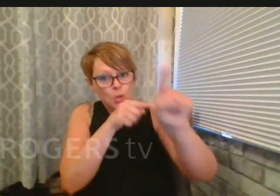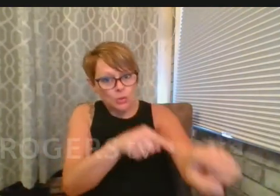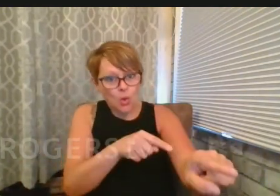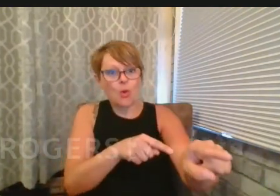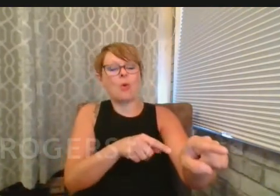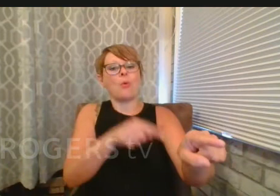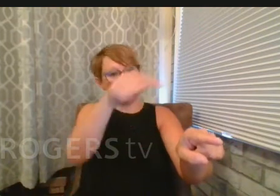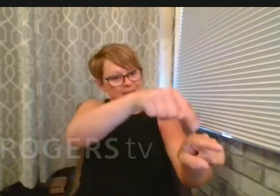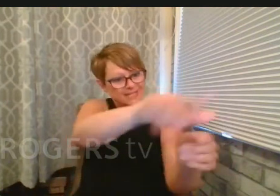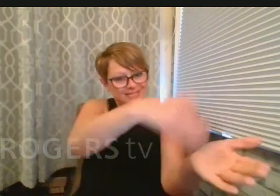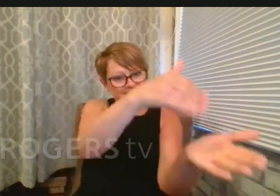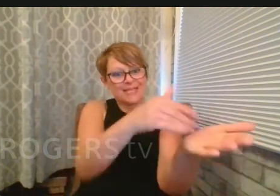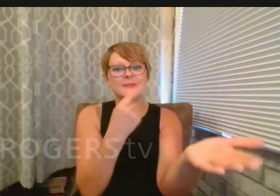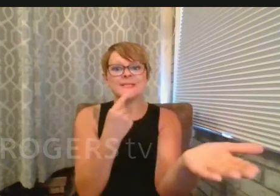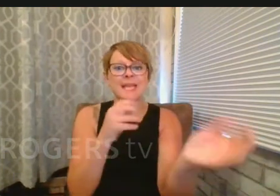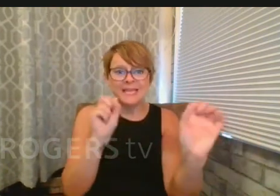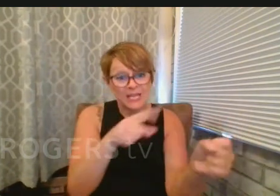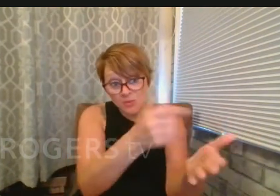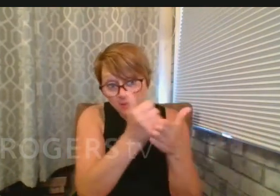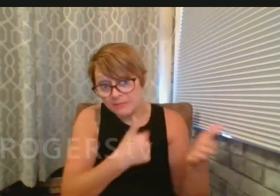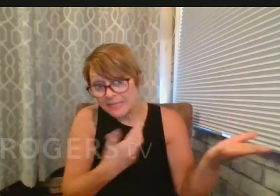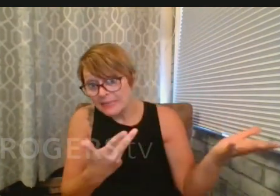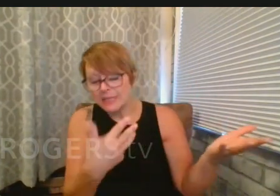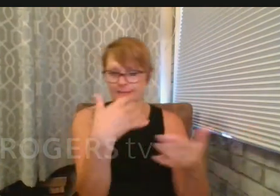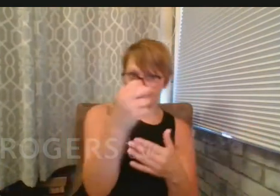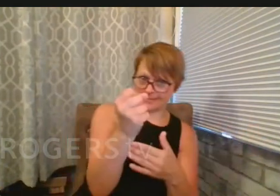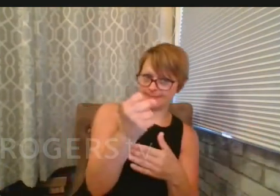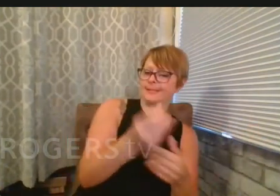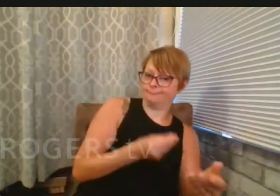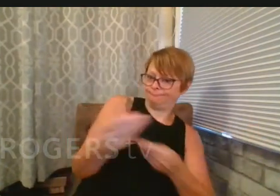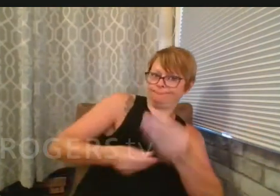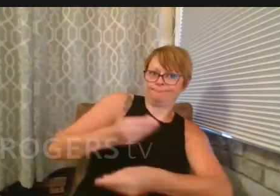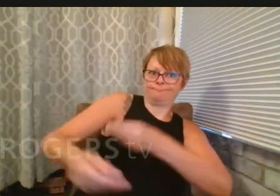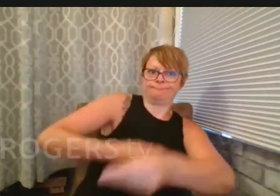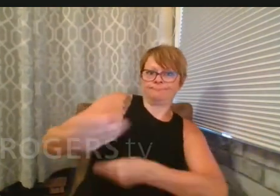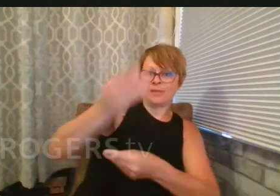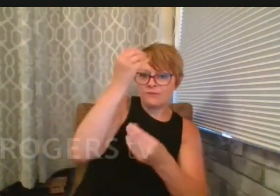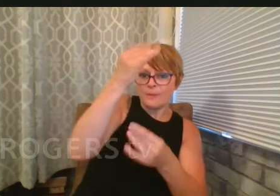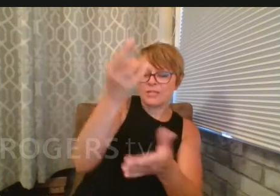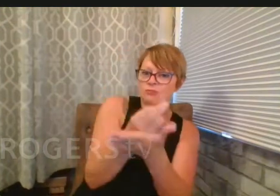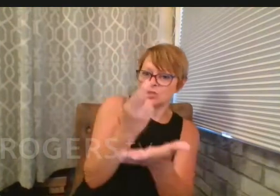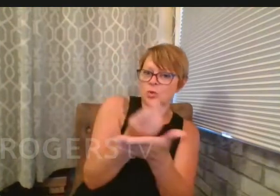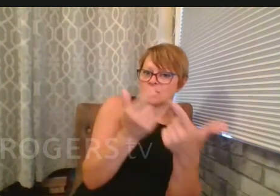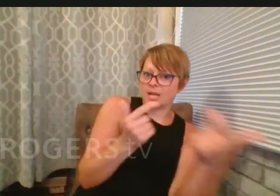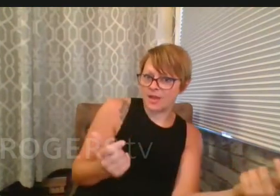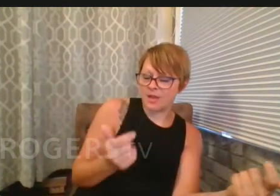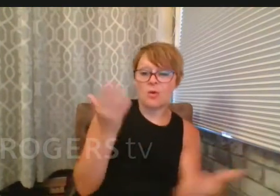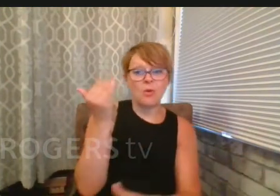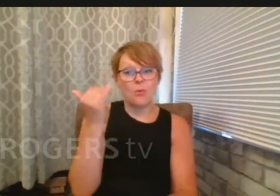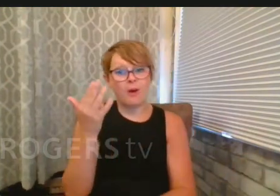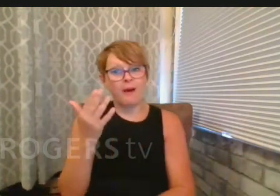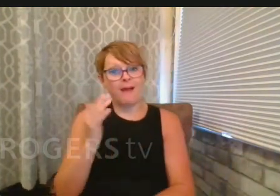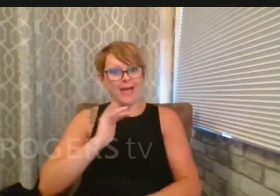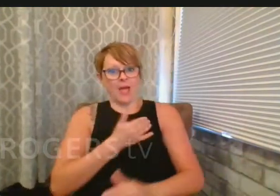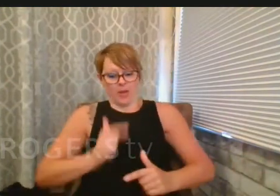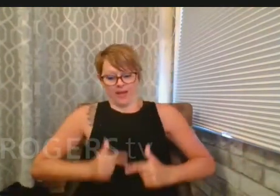you connect me with these people? Yes. Here you go. Go here, go there, do this, do that. The reality of our life, the logistics